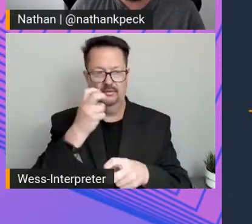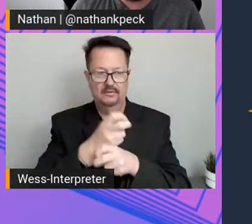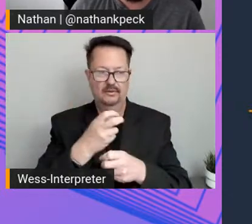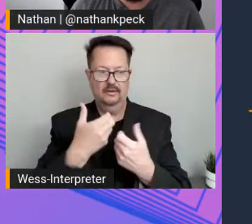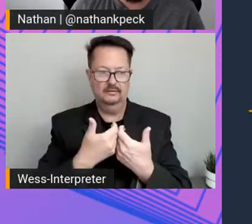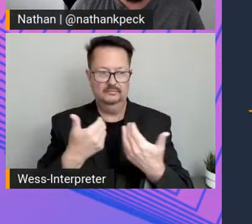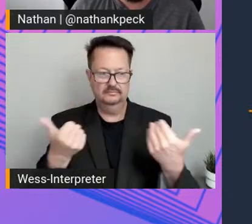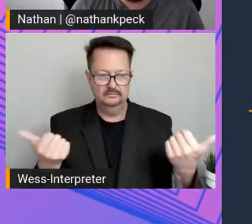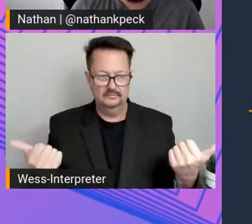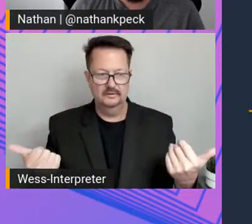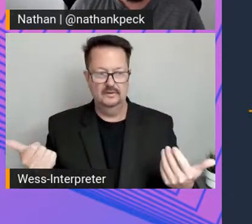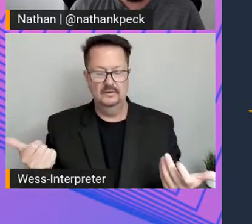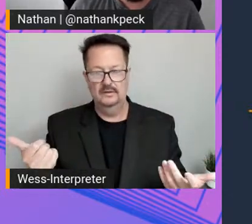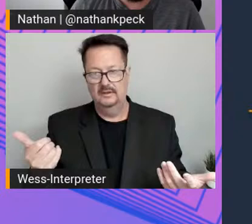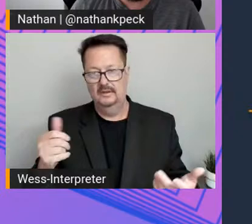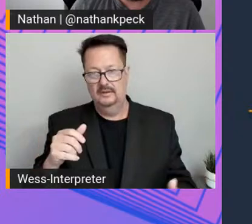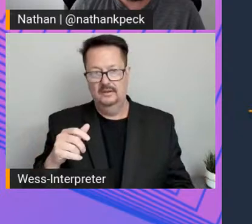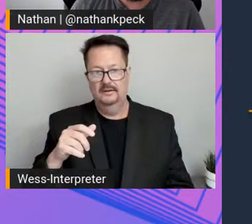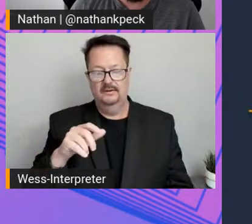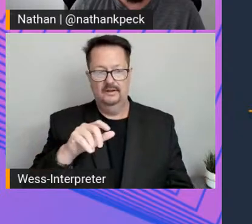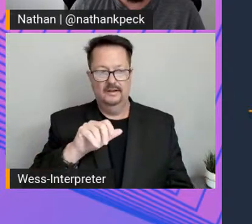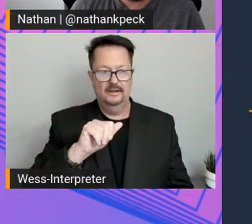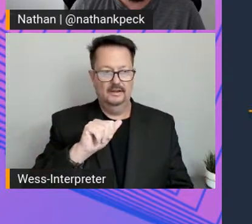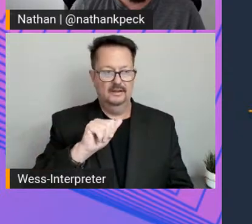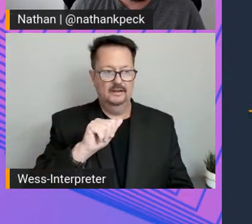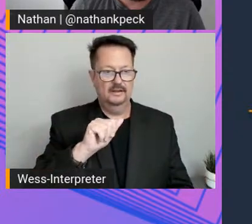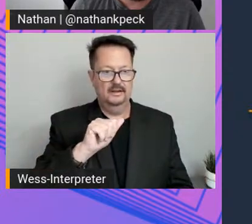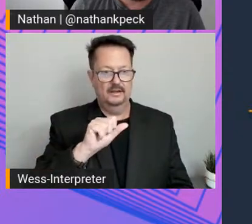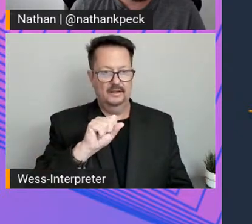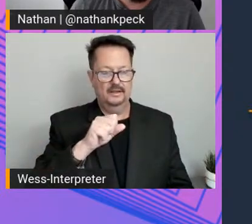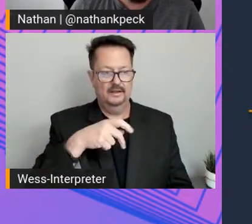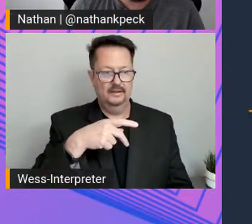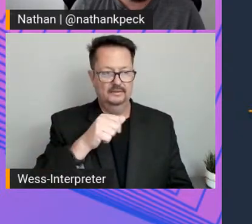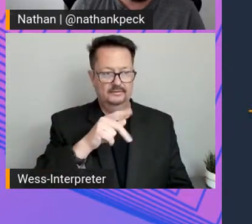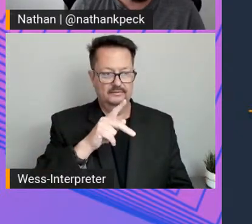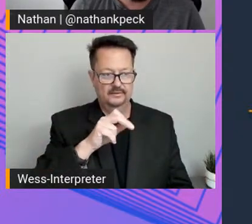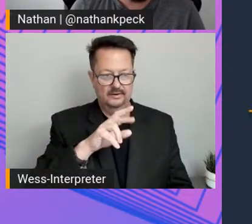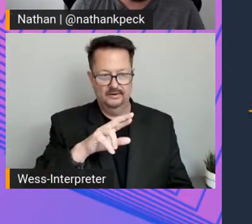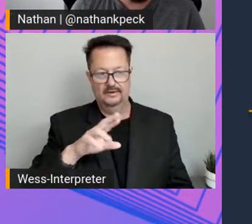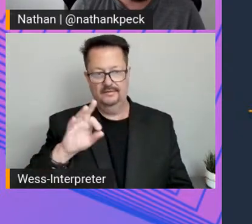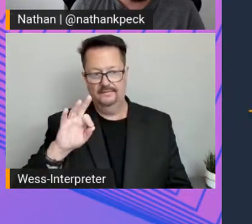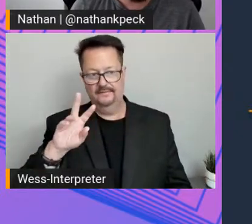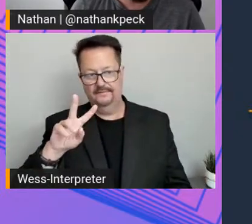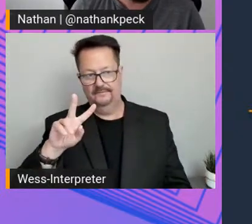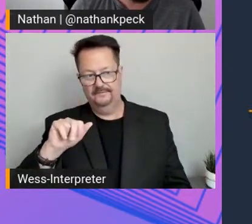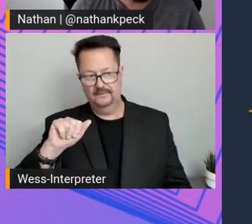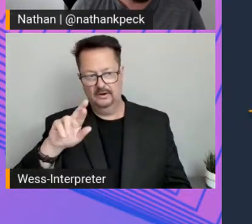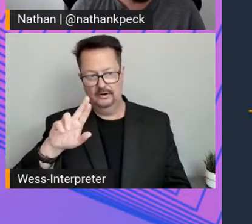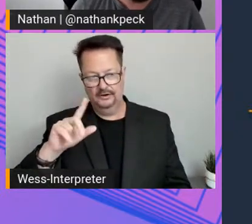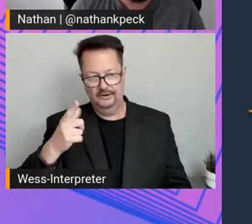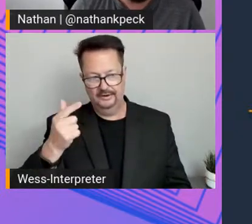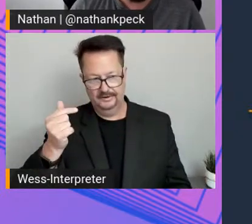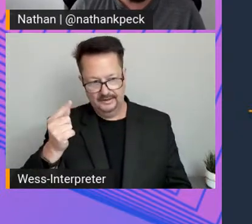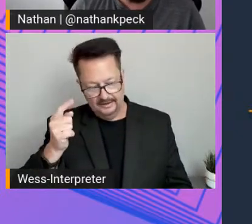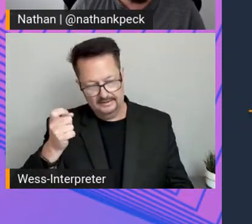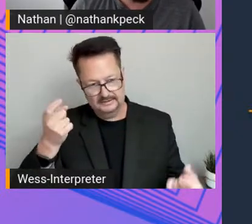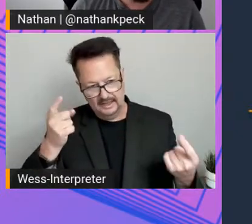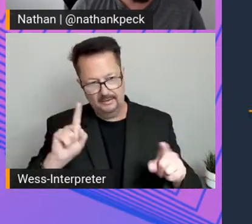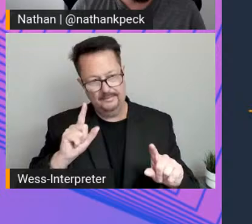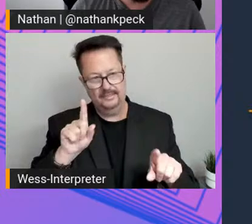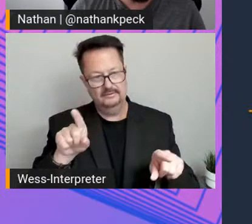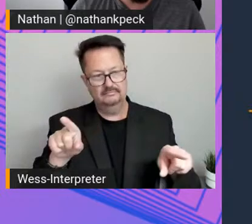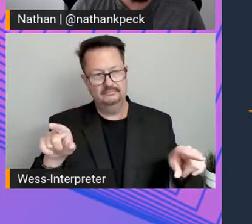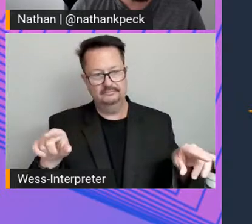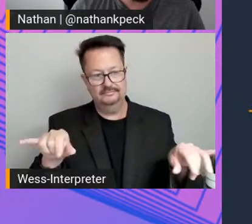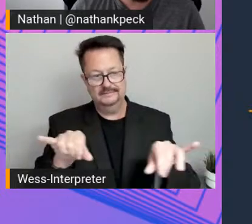App Runner and AWS Fargate, all those requests are potentially happening within the same process, which is good for